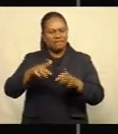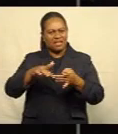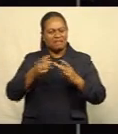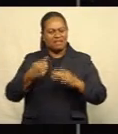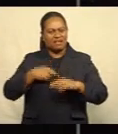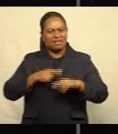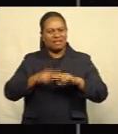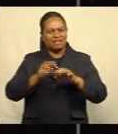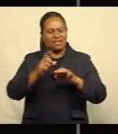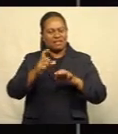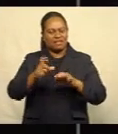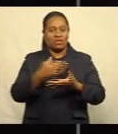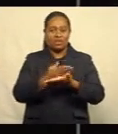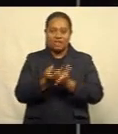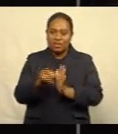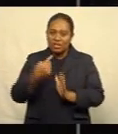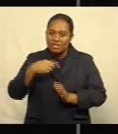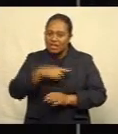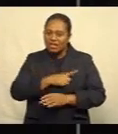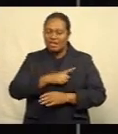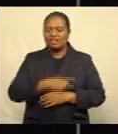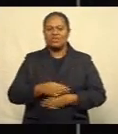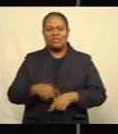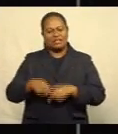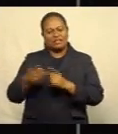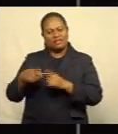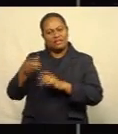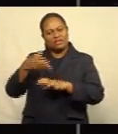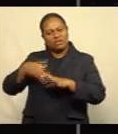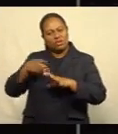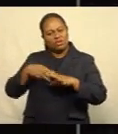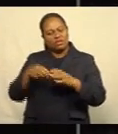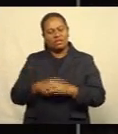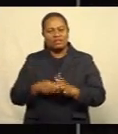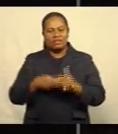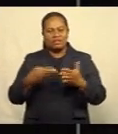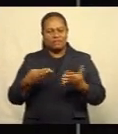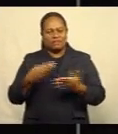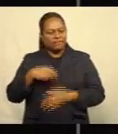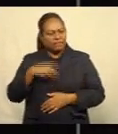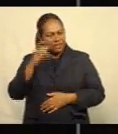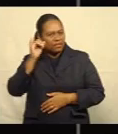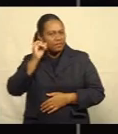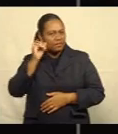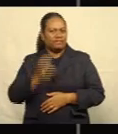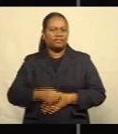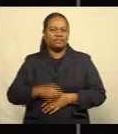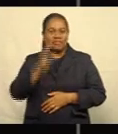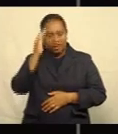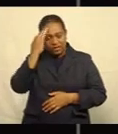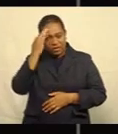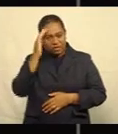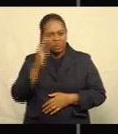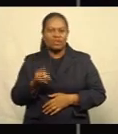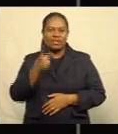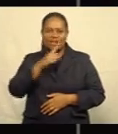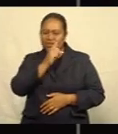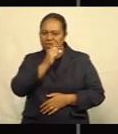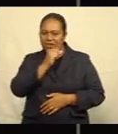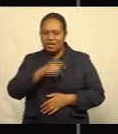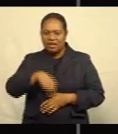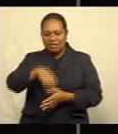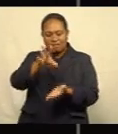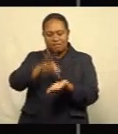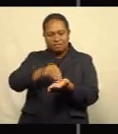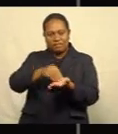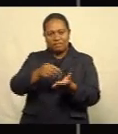fbcnews@fbc.com.fj, or share it with us via our various social media accounts, including Facebook, Twitter, and Instagram. You can also download our